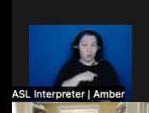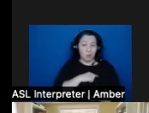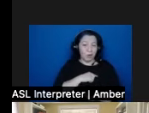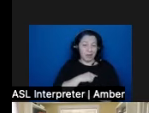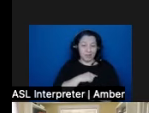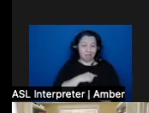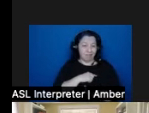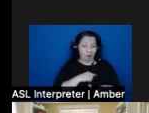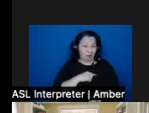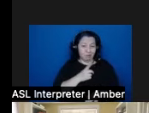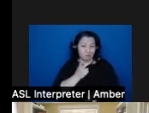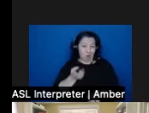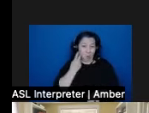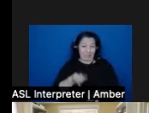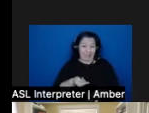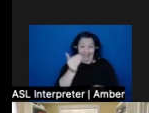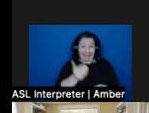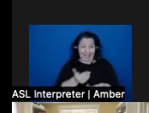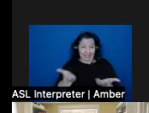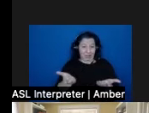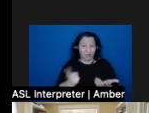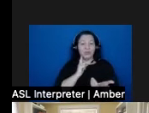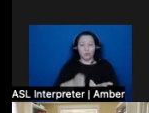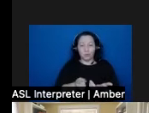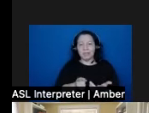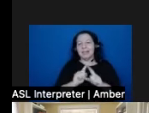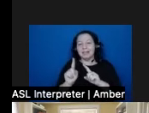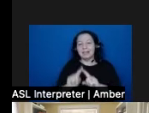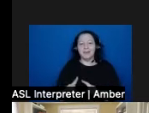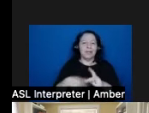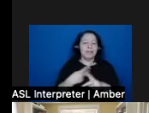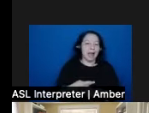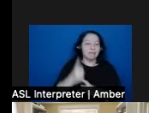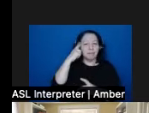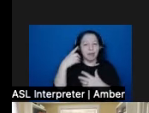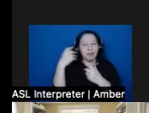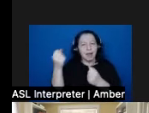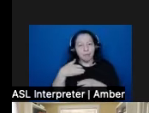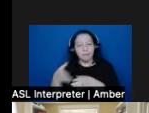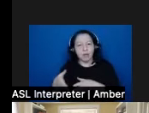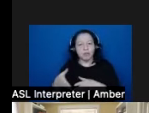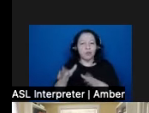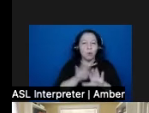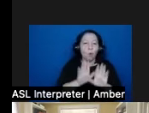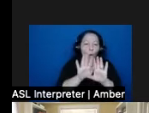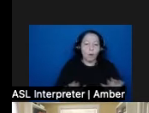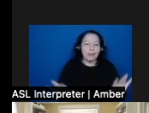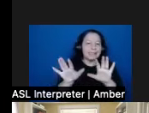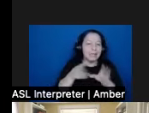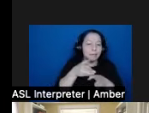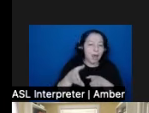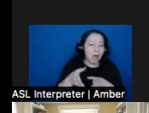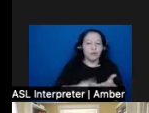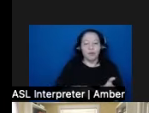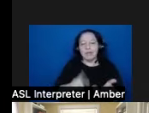list that's looking at different mental health professionals, holistic professionals, medical professionals, and then our traditional